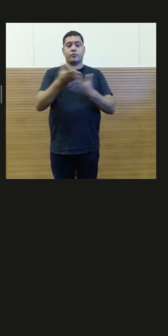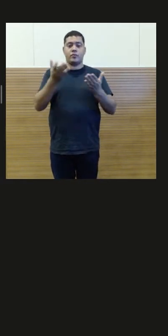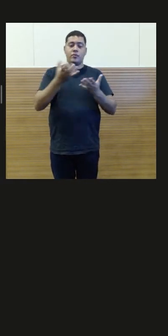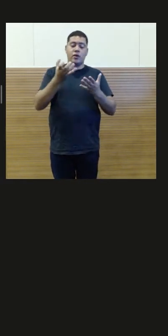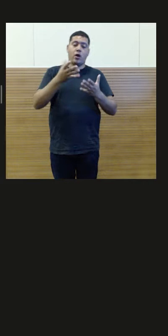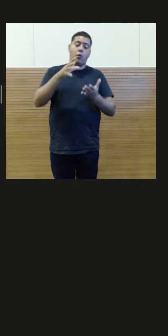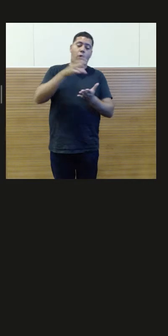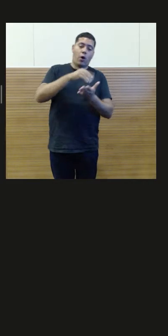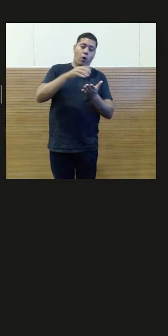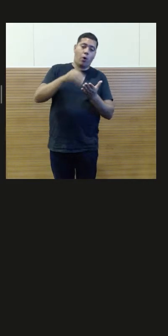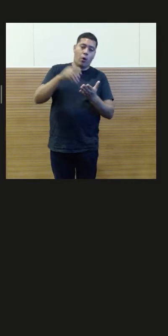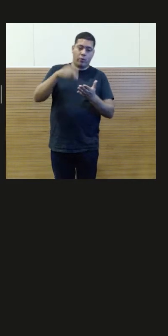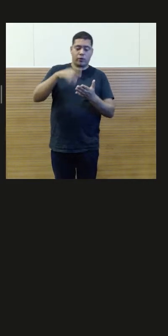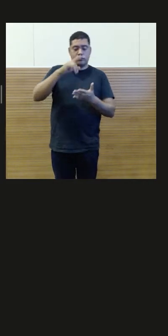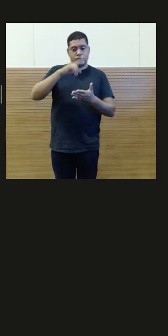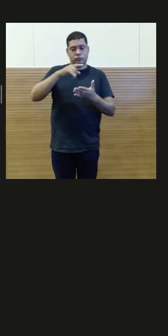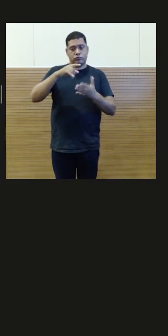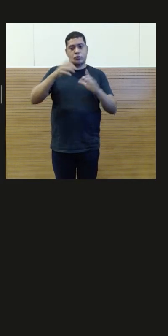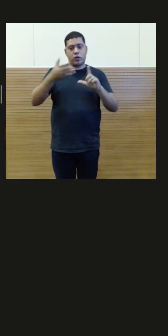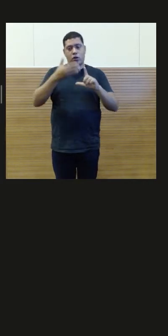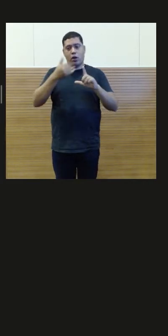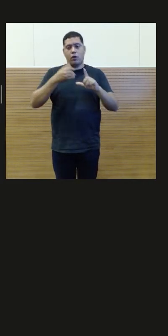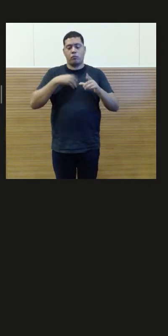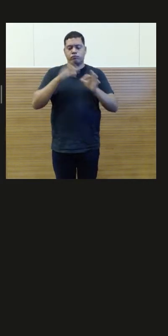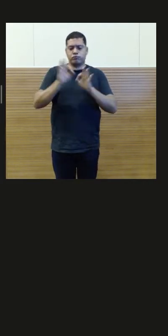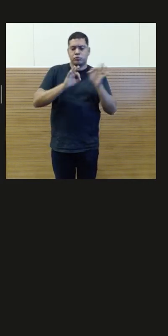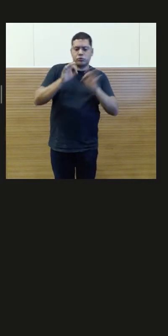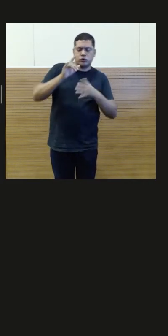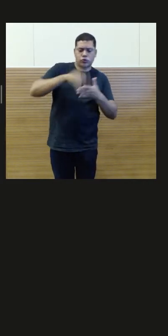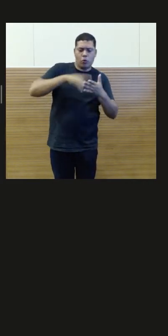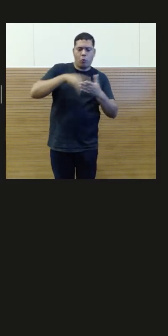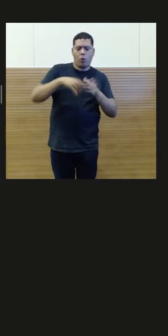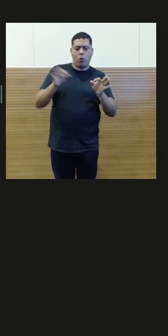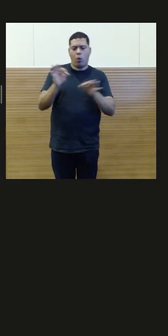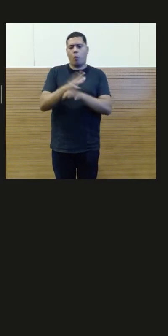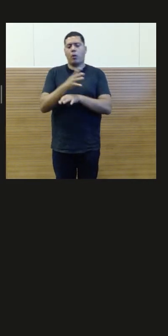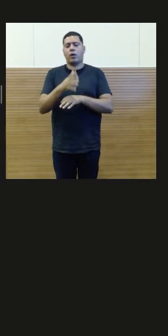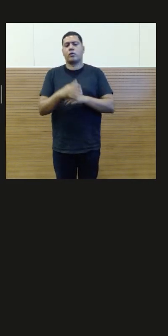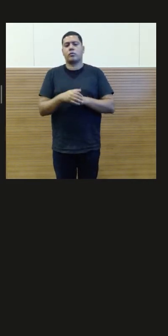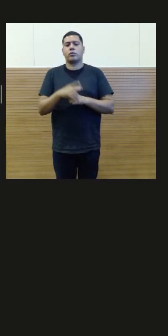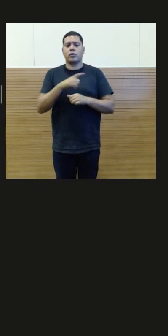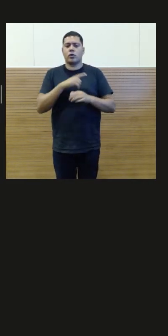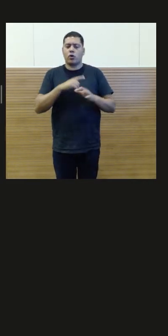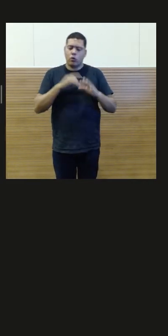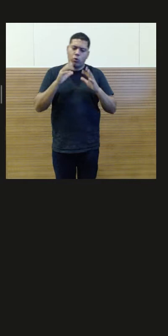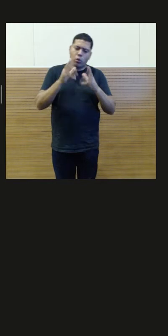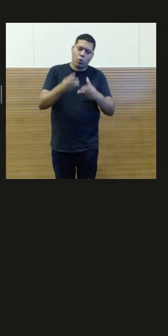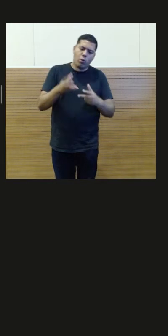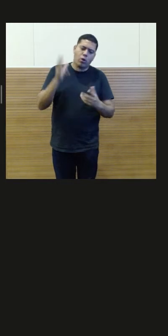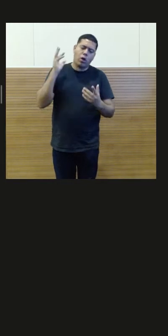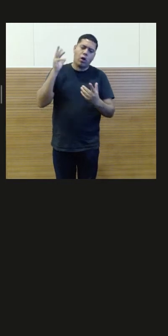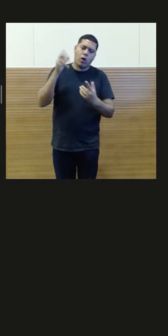I prepared a full paper which is available fully referenced, and my email is above,